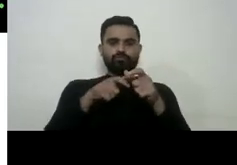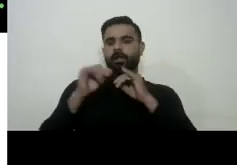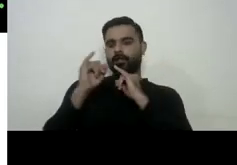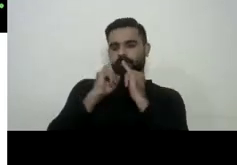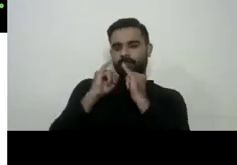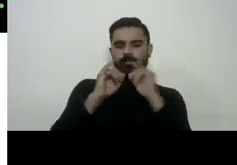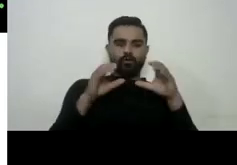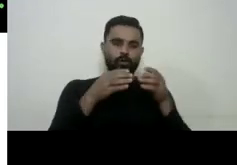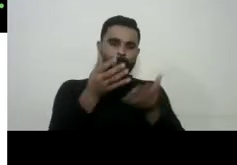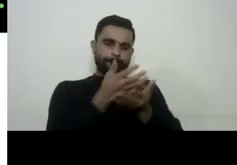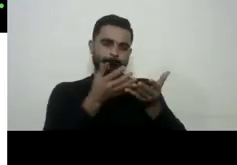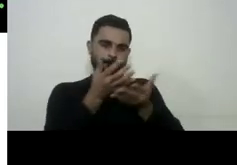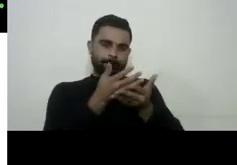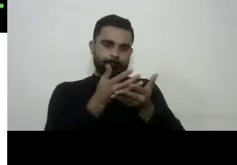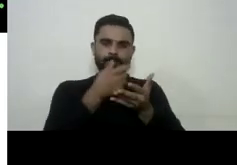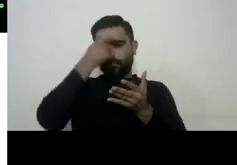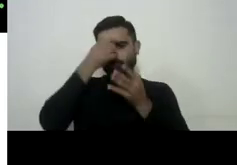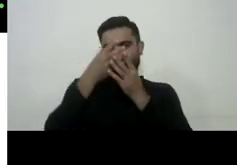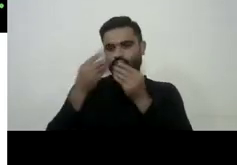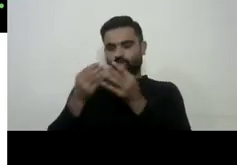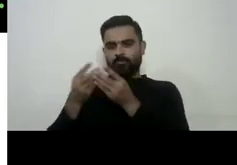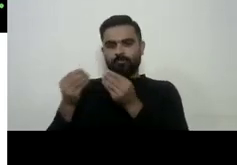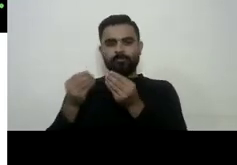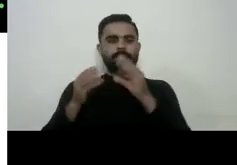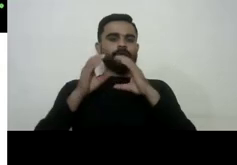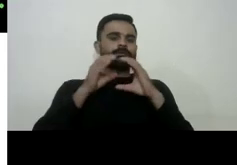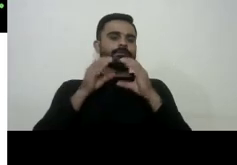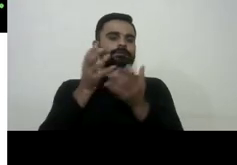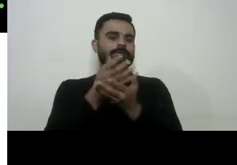Interviews, group discussions, problem-solving discussions.